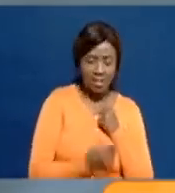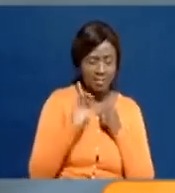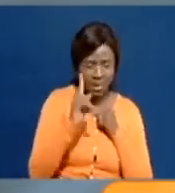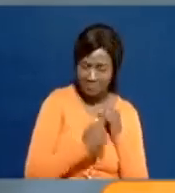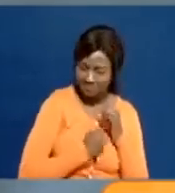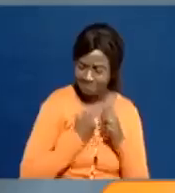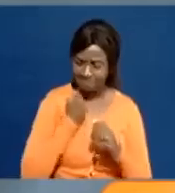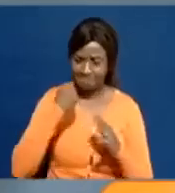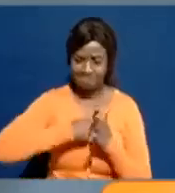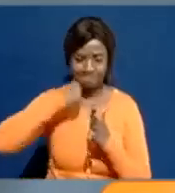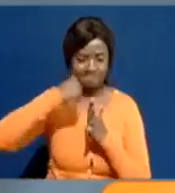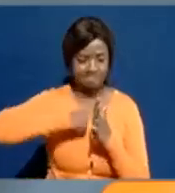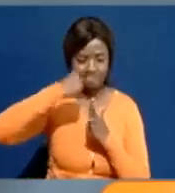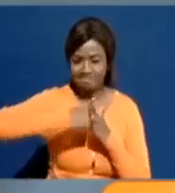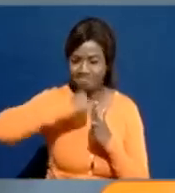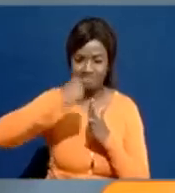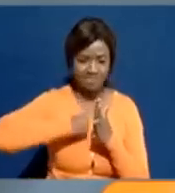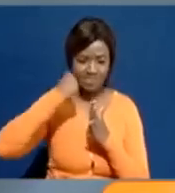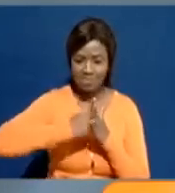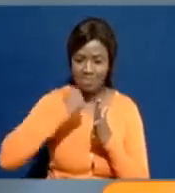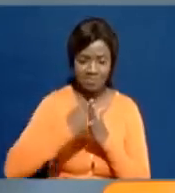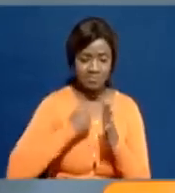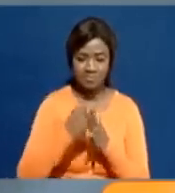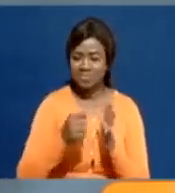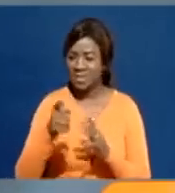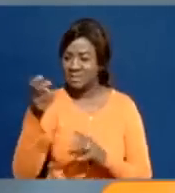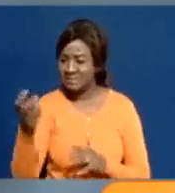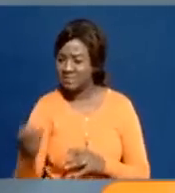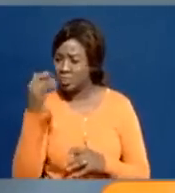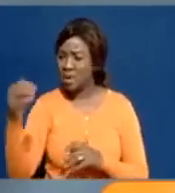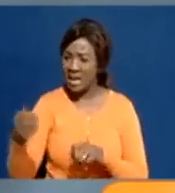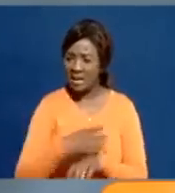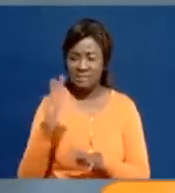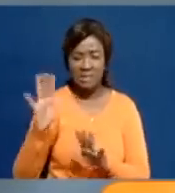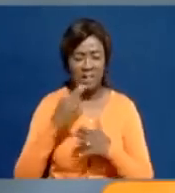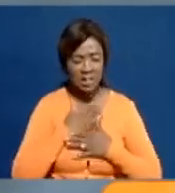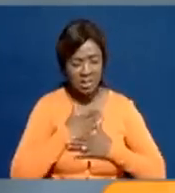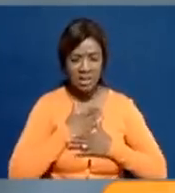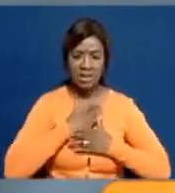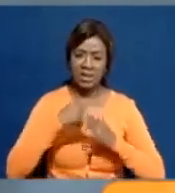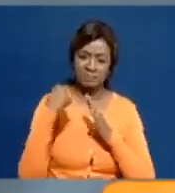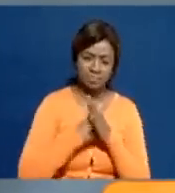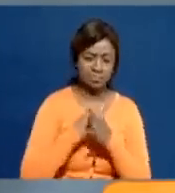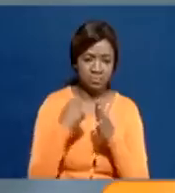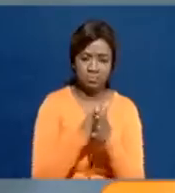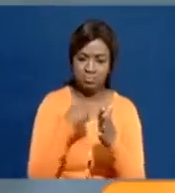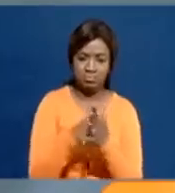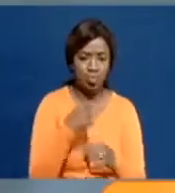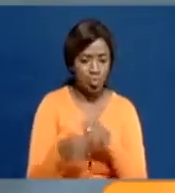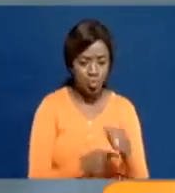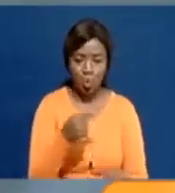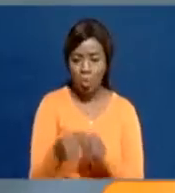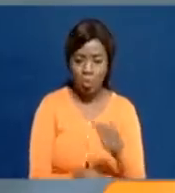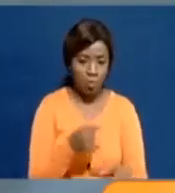on your insides again to pull up the struggle. And this is why I say that the way we treat or deal with